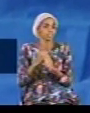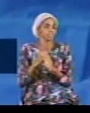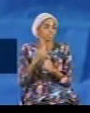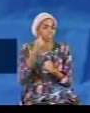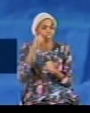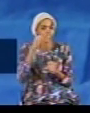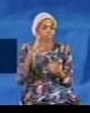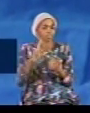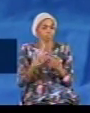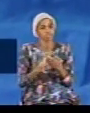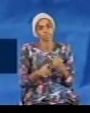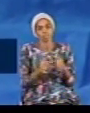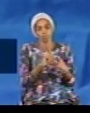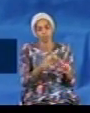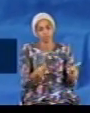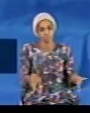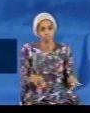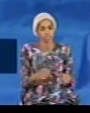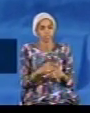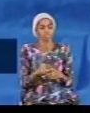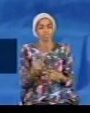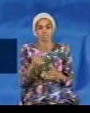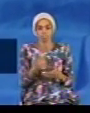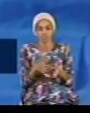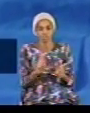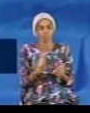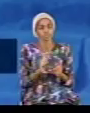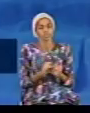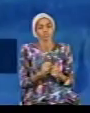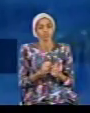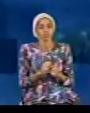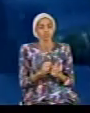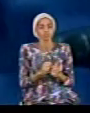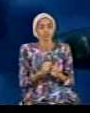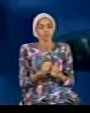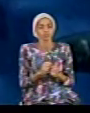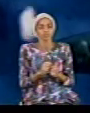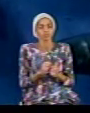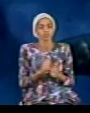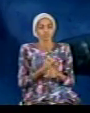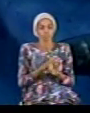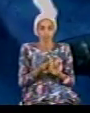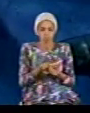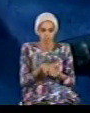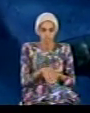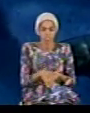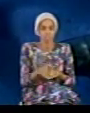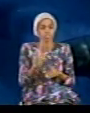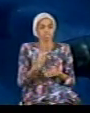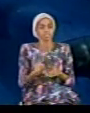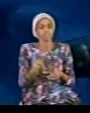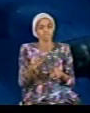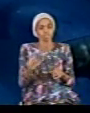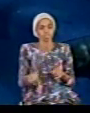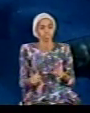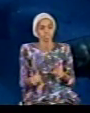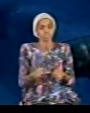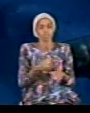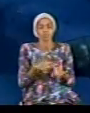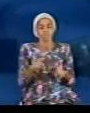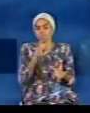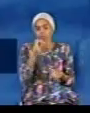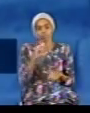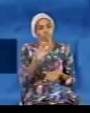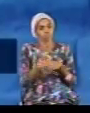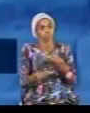massage the leg, but the leg was swollen. I couldn't walk very well. So I went back home. That was that Sunday, back to Shagam. And on